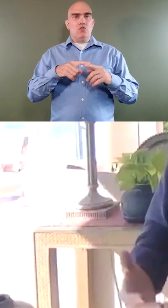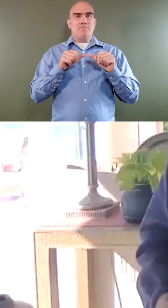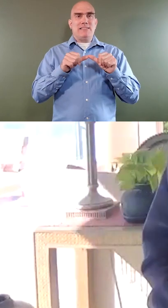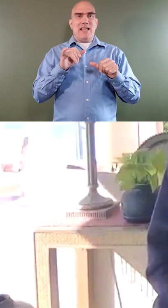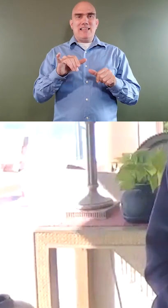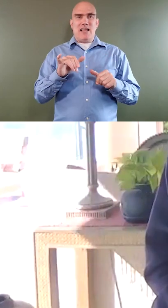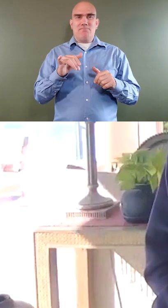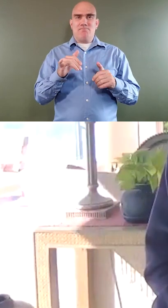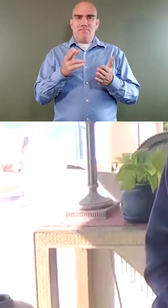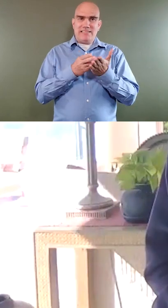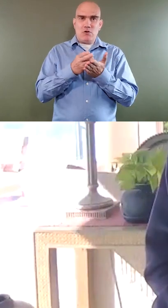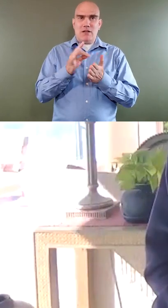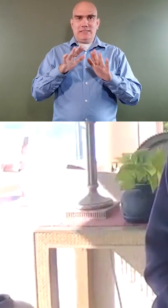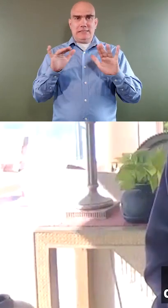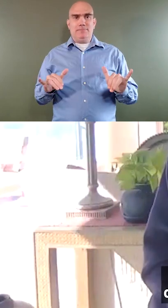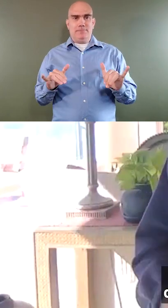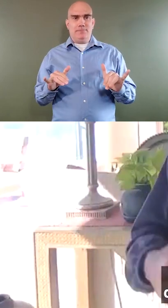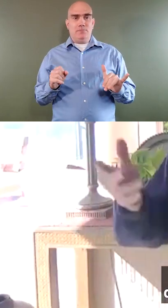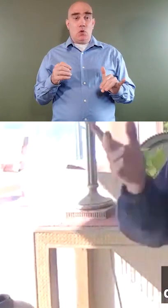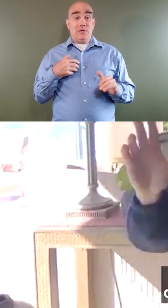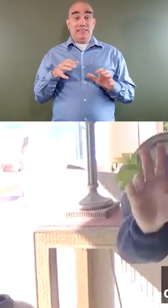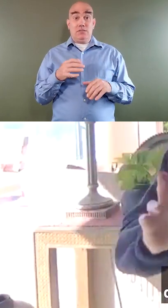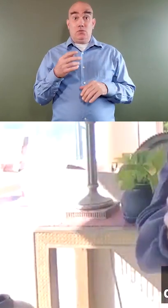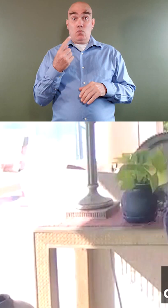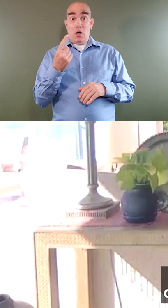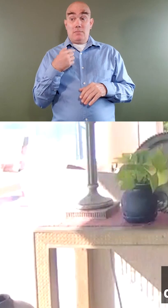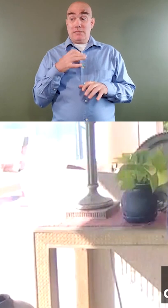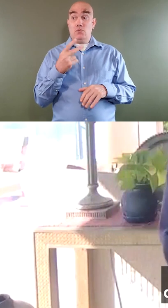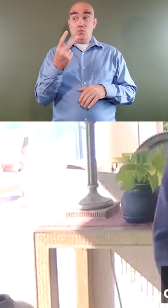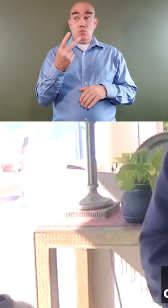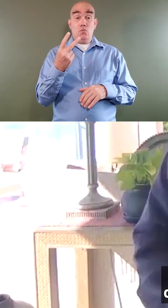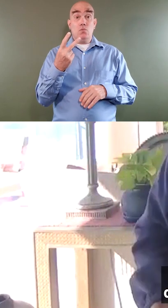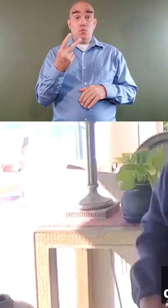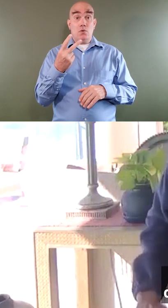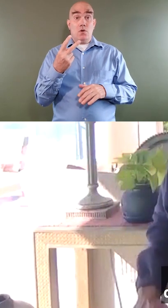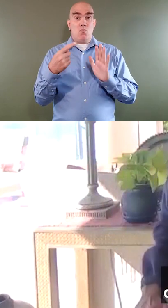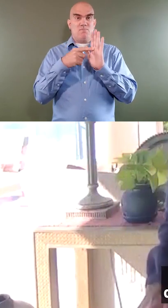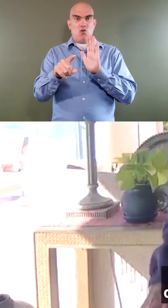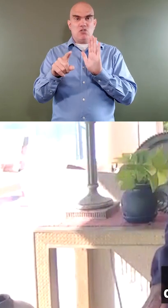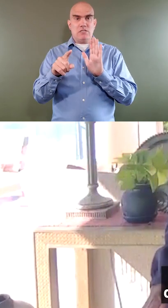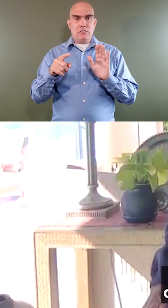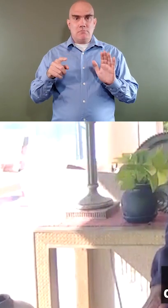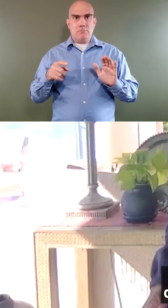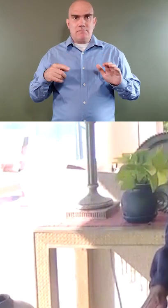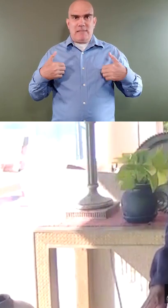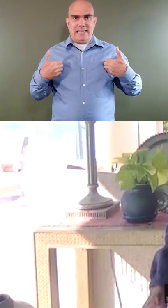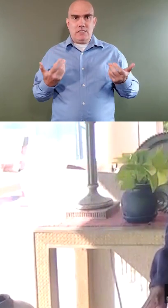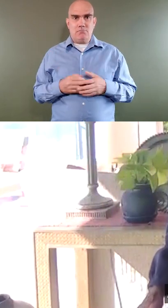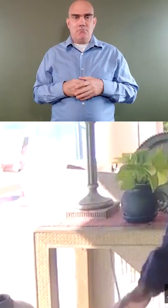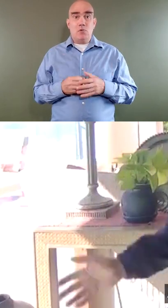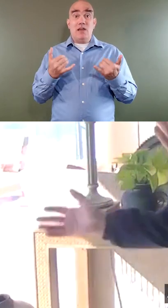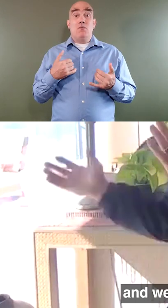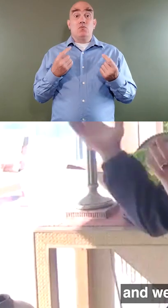the system. All right, so we did 1, we did 2 repulse the monkeys. And